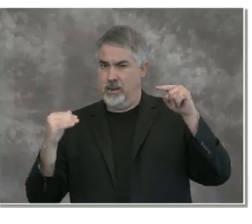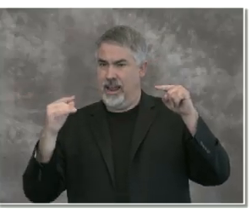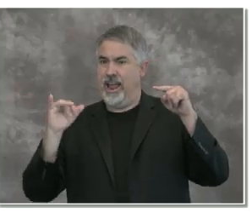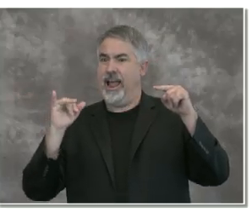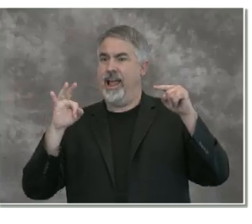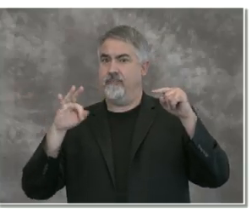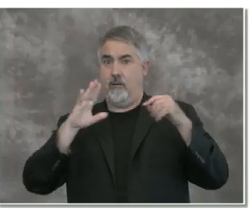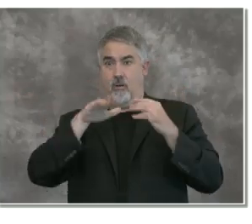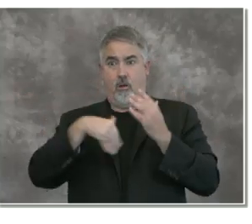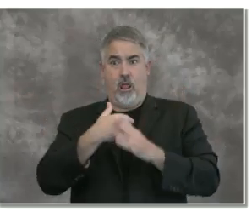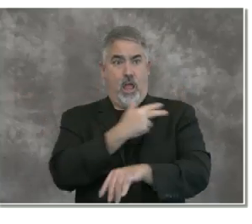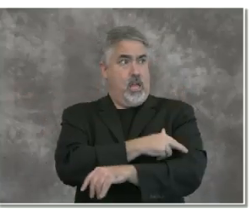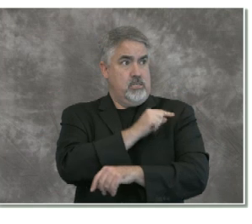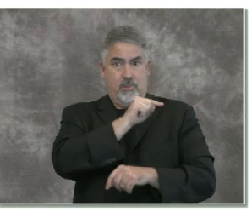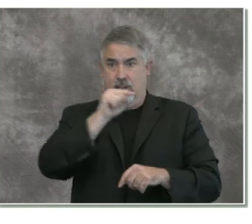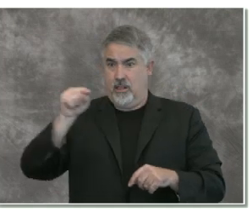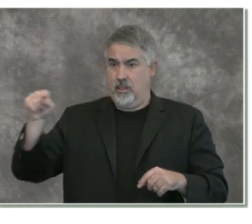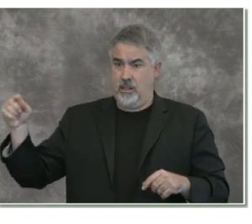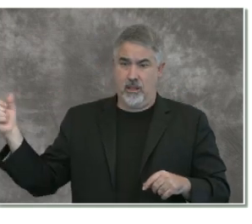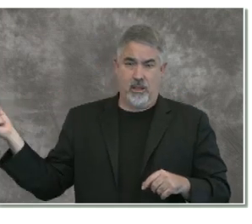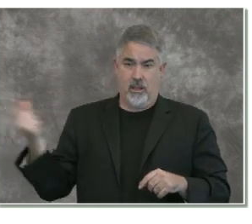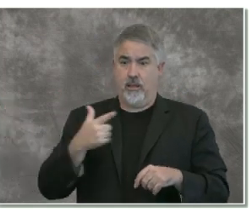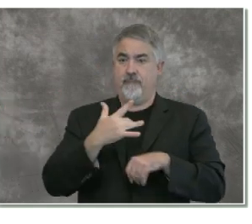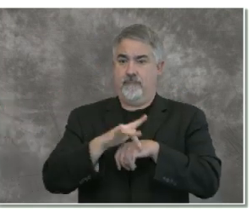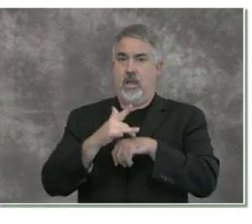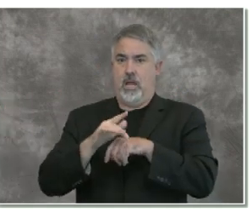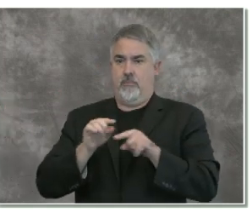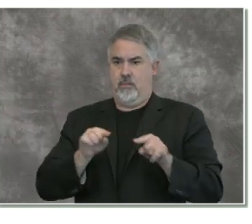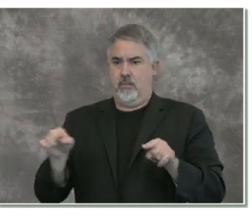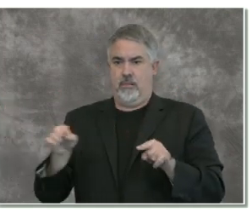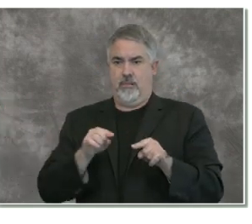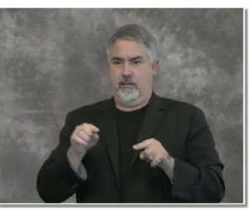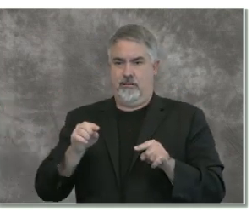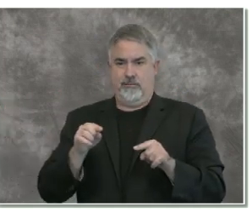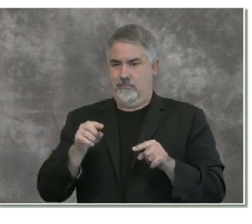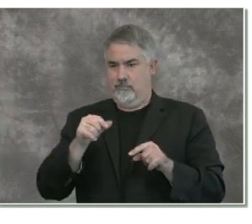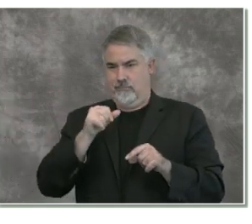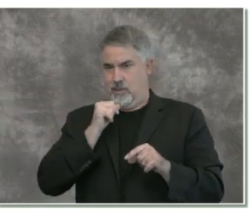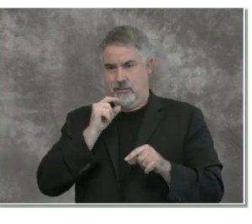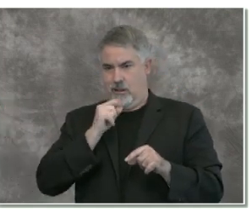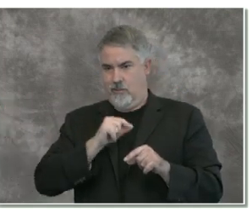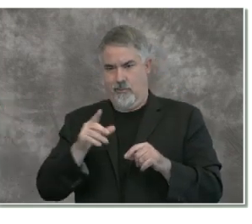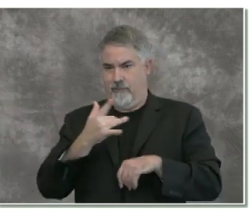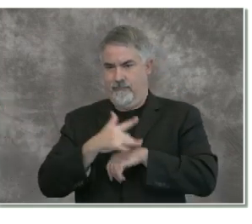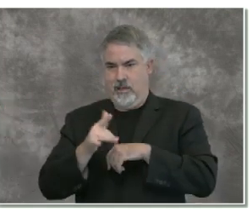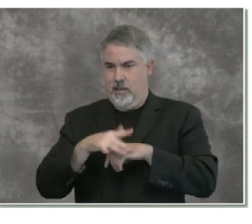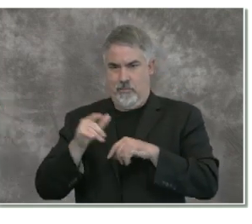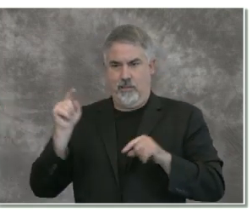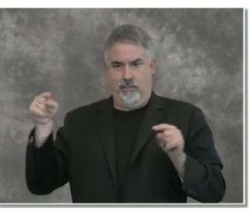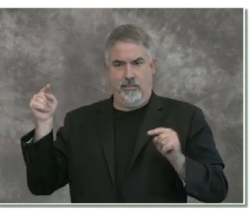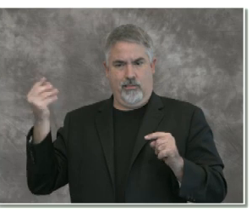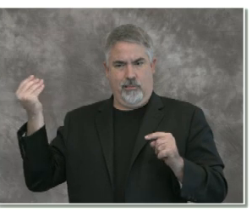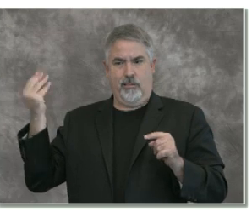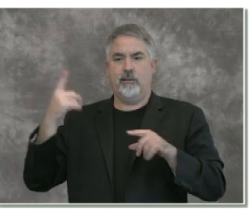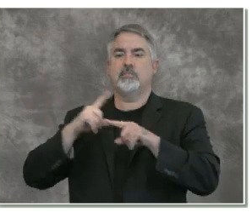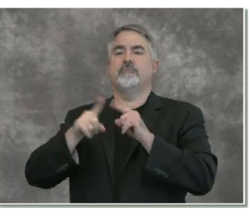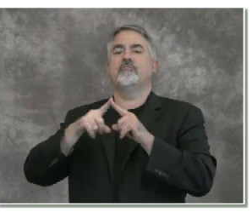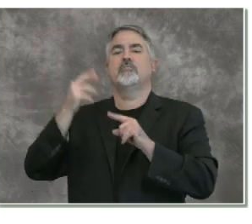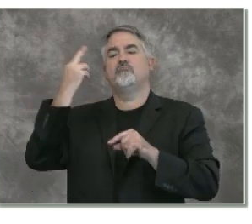beds were available. Obviously, we know that's not going to be the case. Other people are going to need to go to the hospital for different